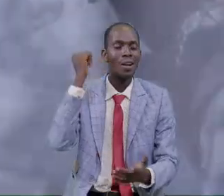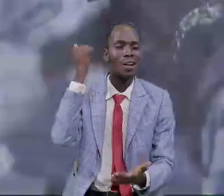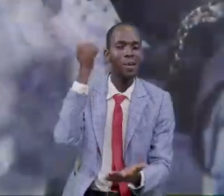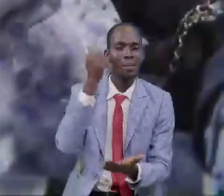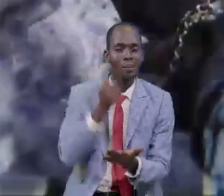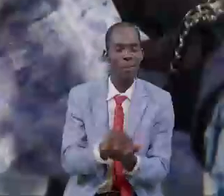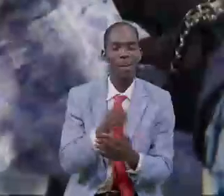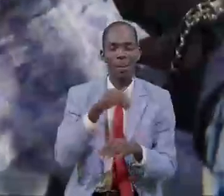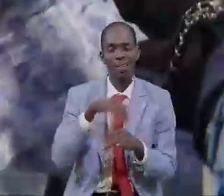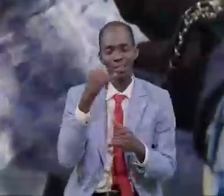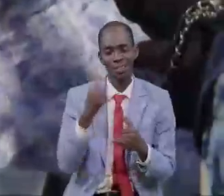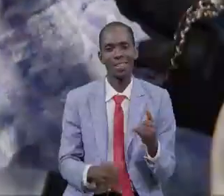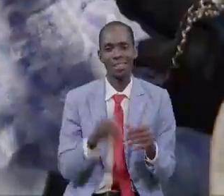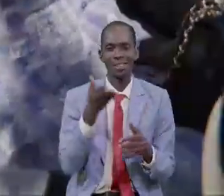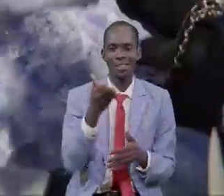verse.